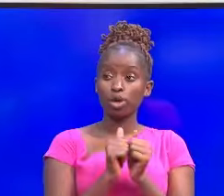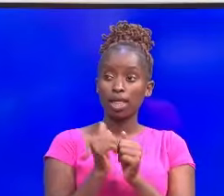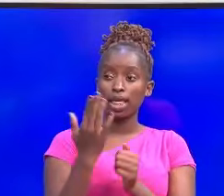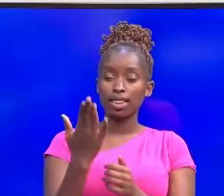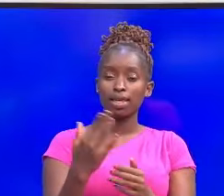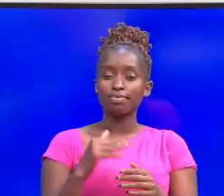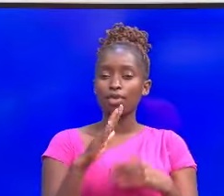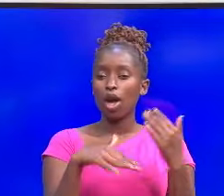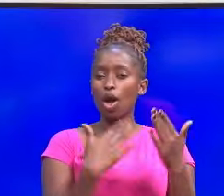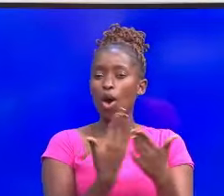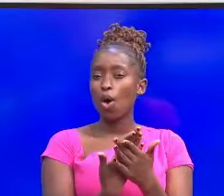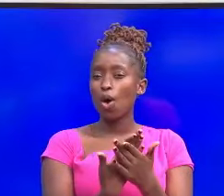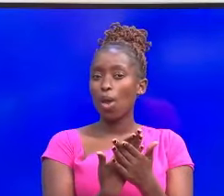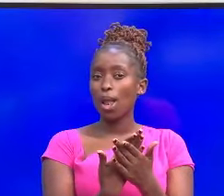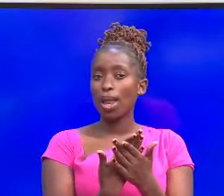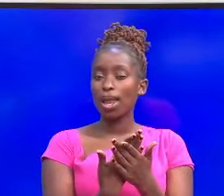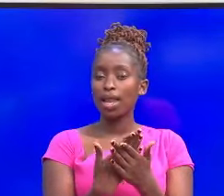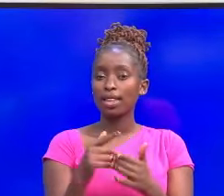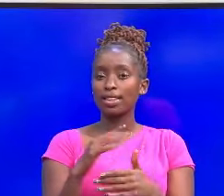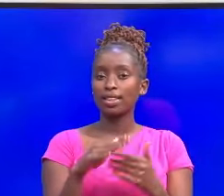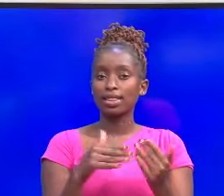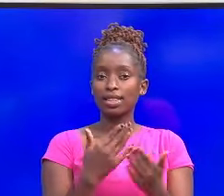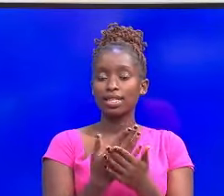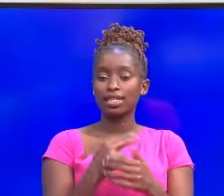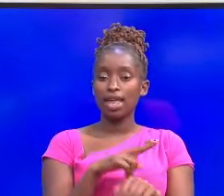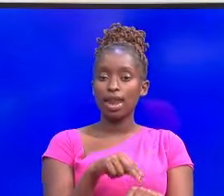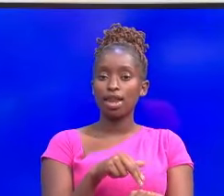of all nations.